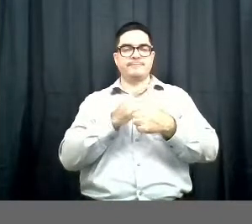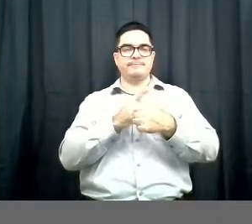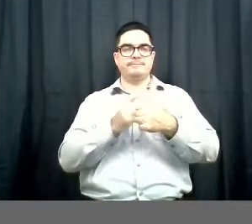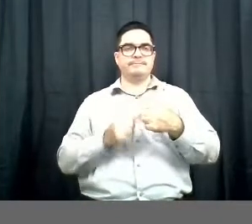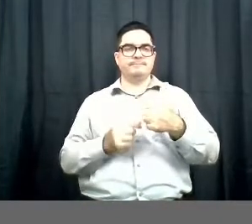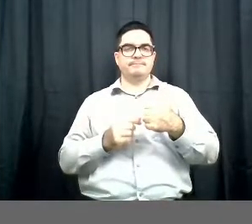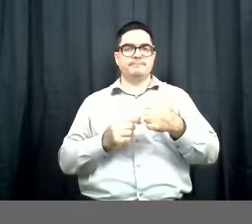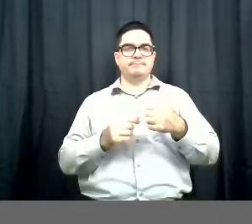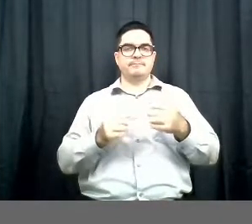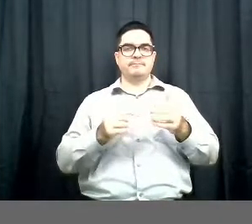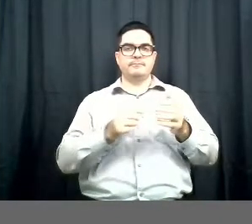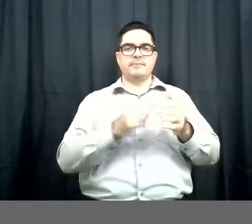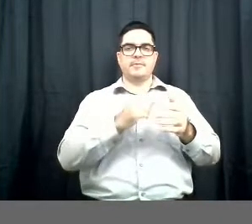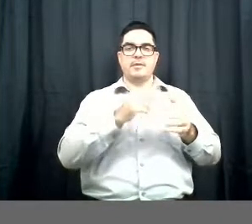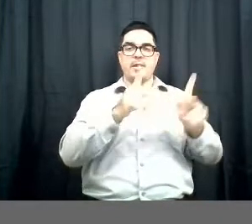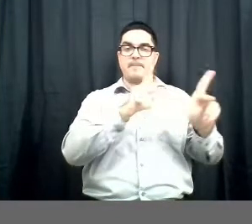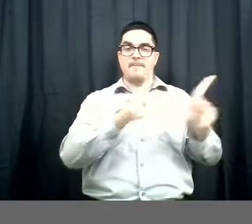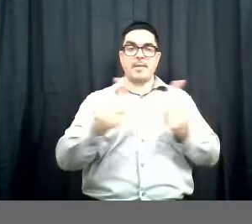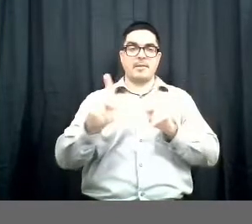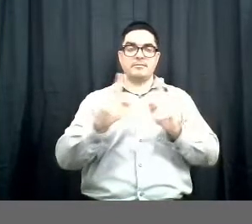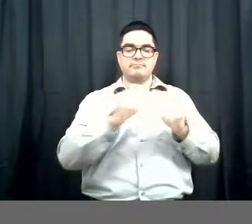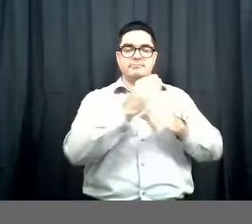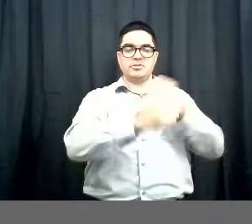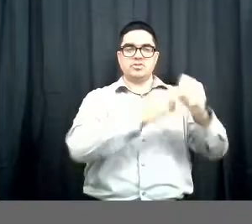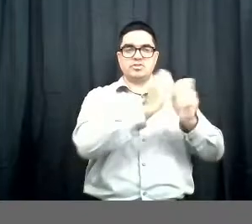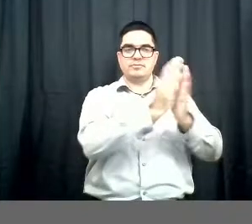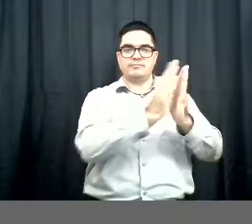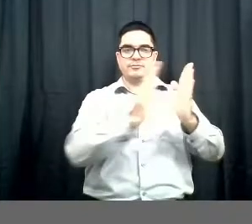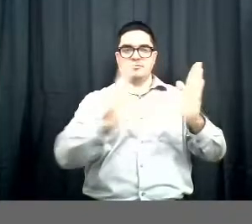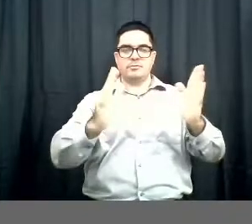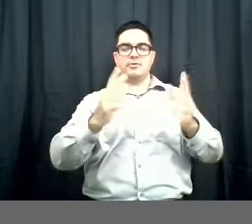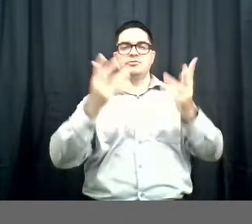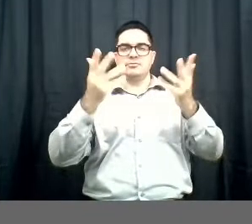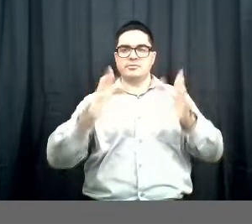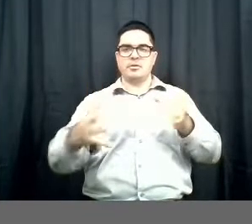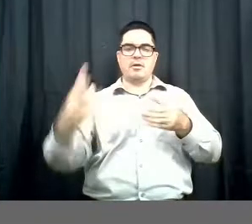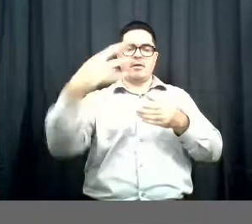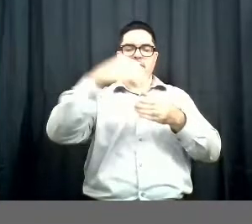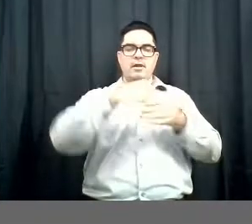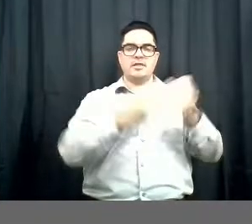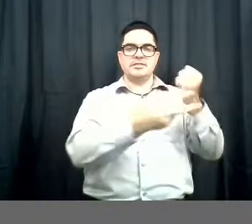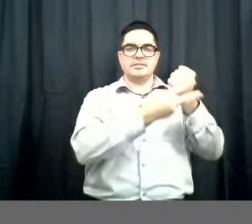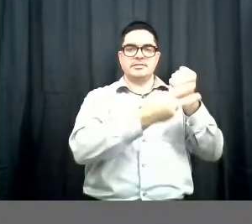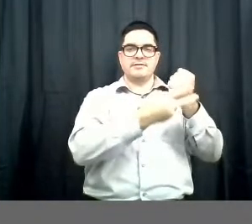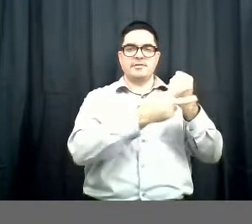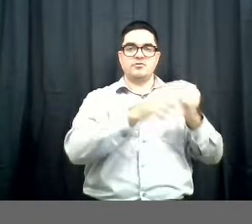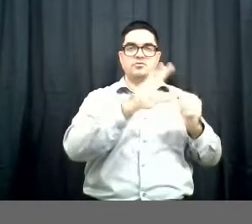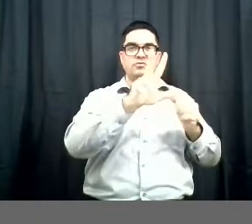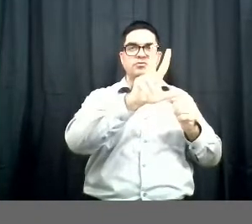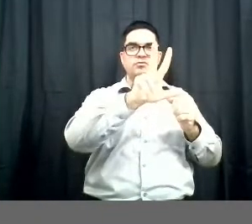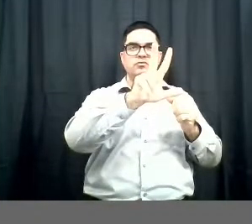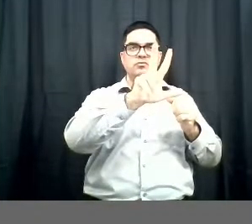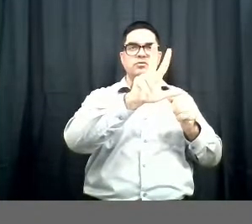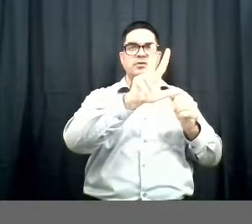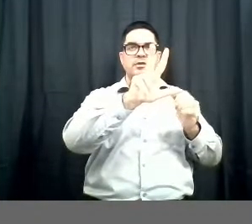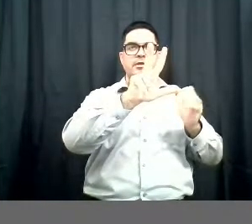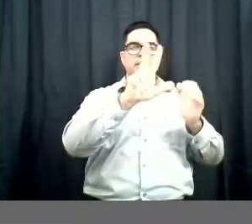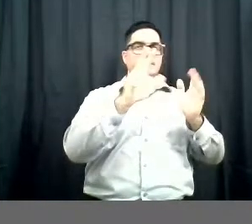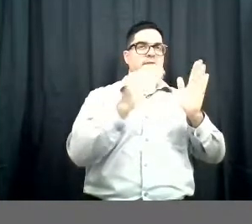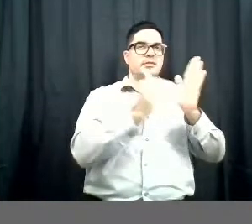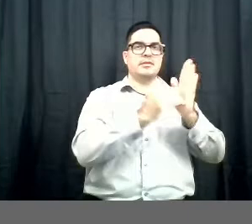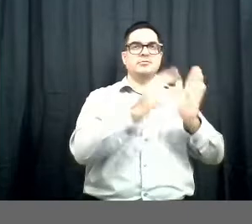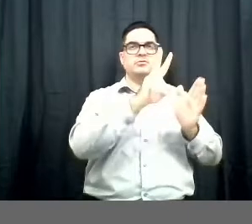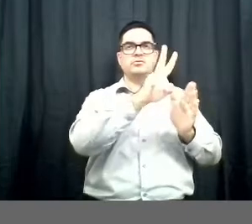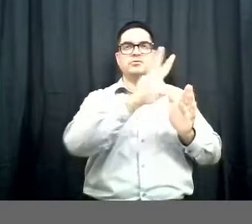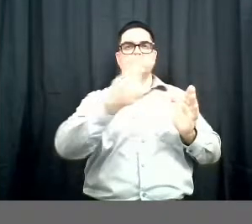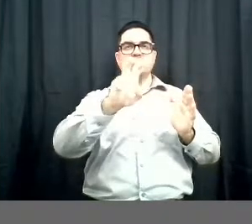plan already includes the savings of a 3,200 person headcount reduction in